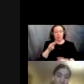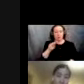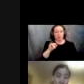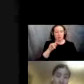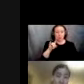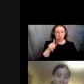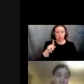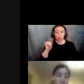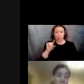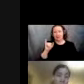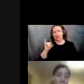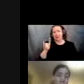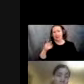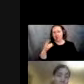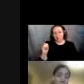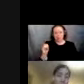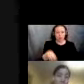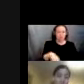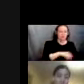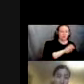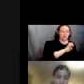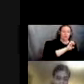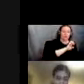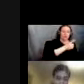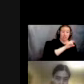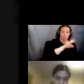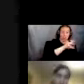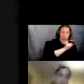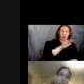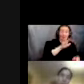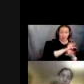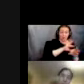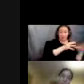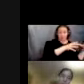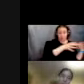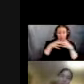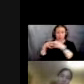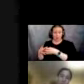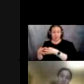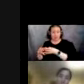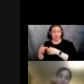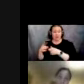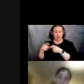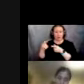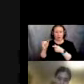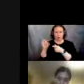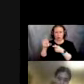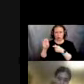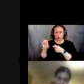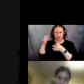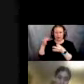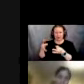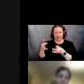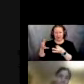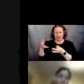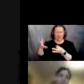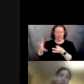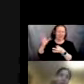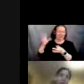Idaho. So the Egawas, the whole family went, and then Grace decided that she wanted to leave camp.